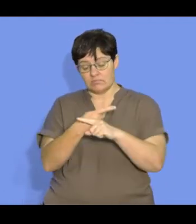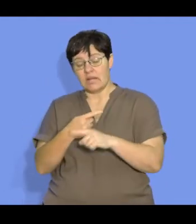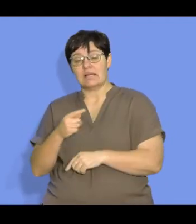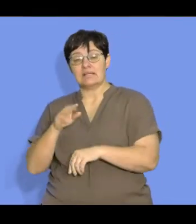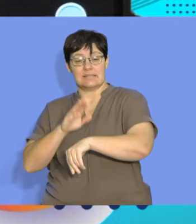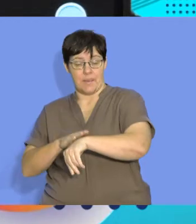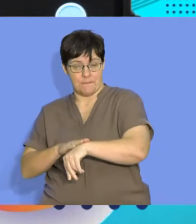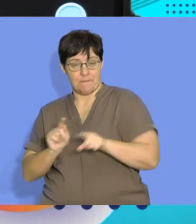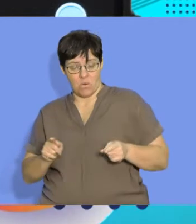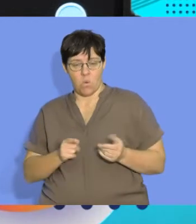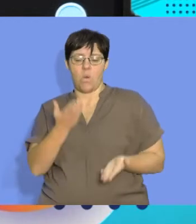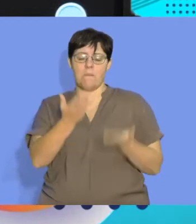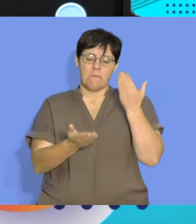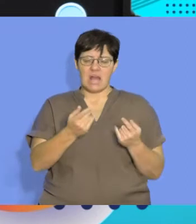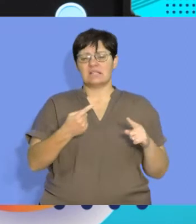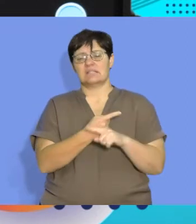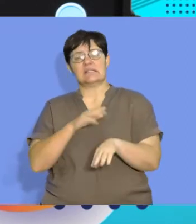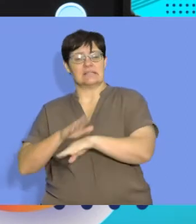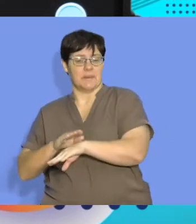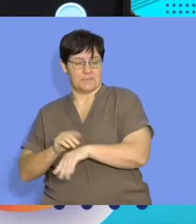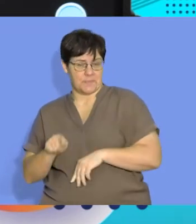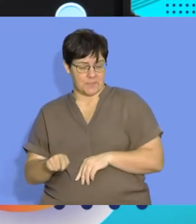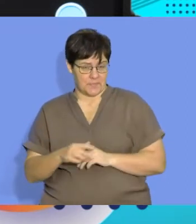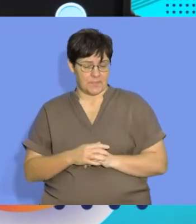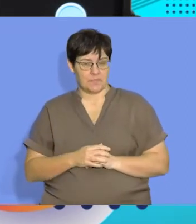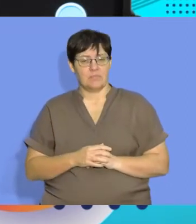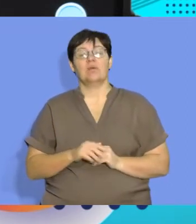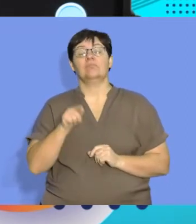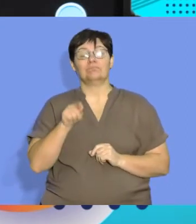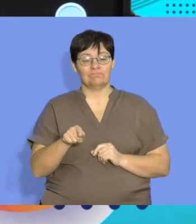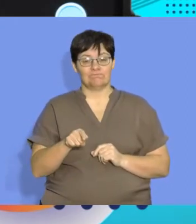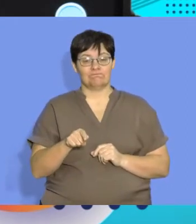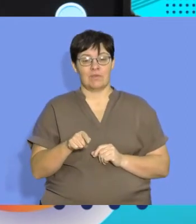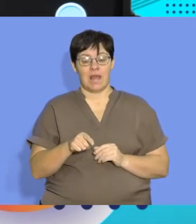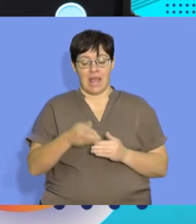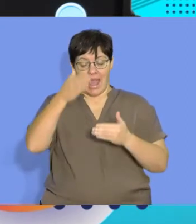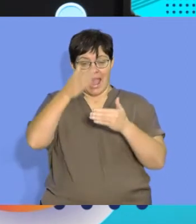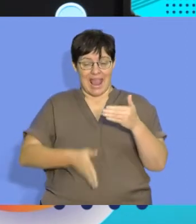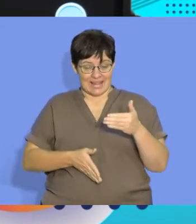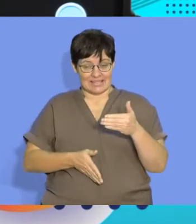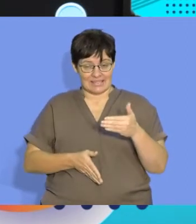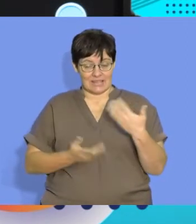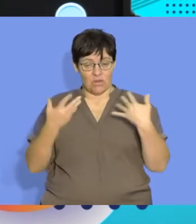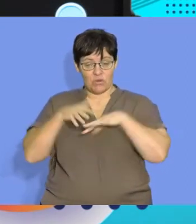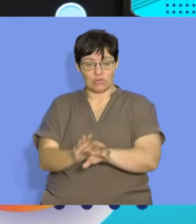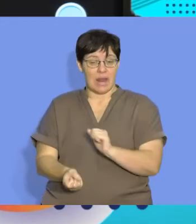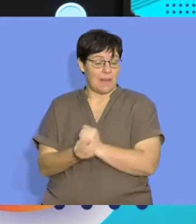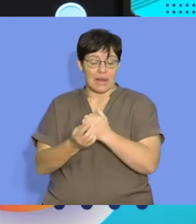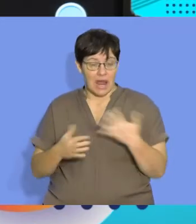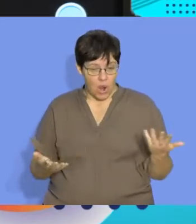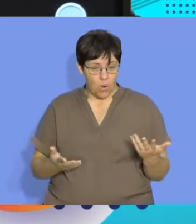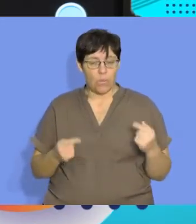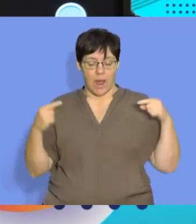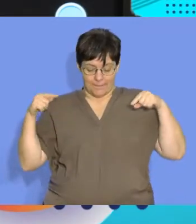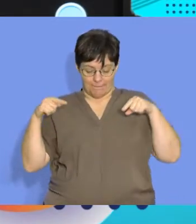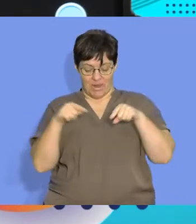time graph or a mass versus time graph, you must remember that the reaction, the end of the reaction is represented